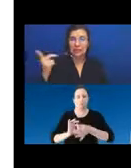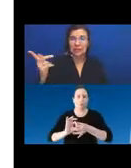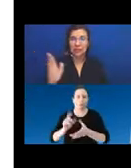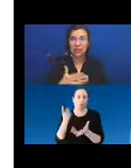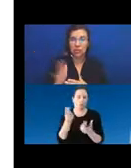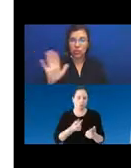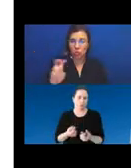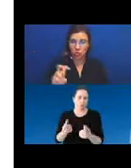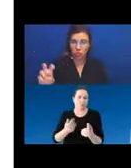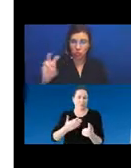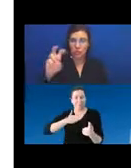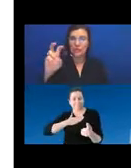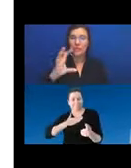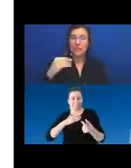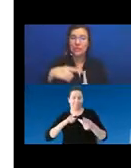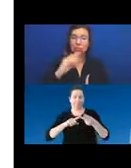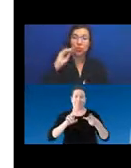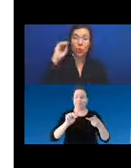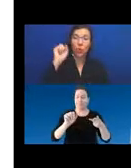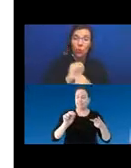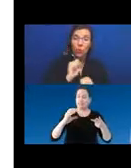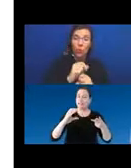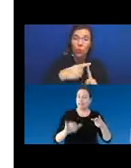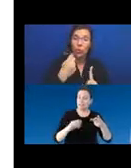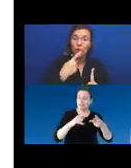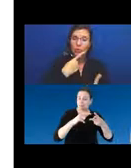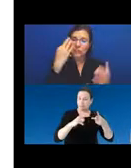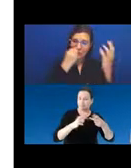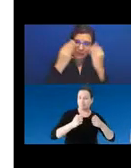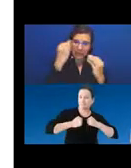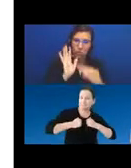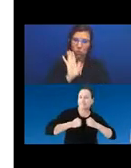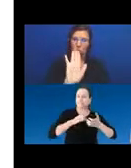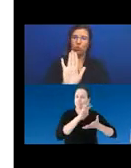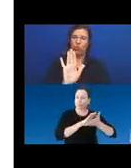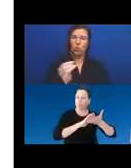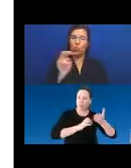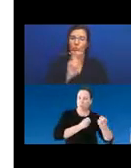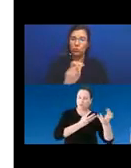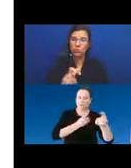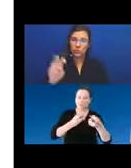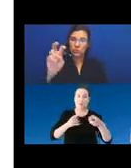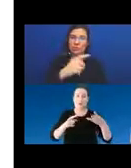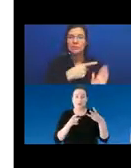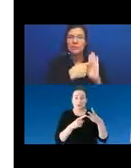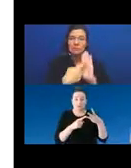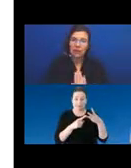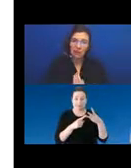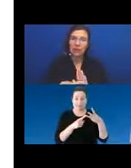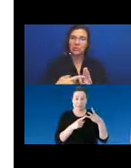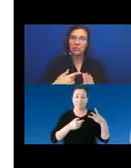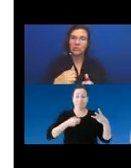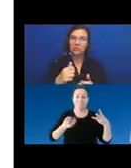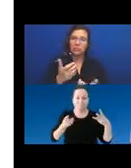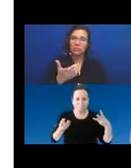journey, and the homework was to think about your journey, and today to come back with each